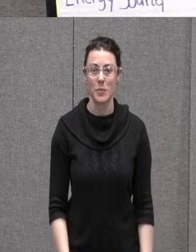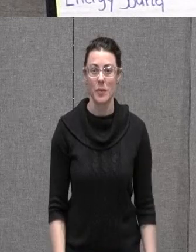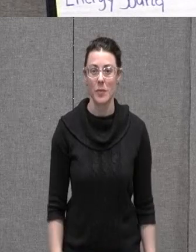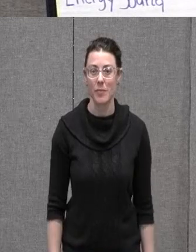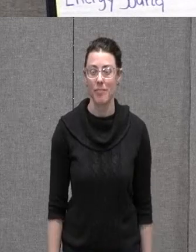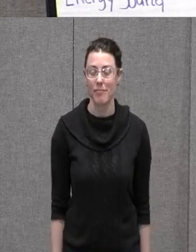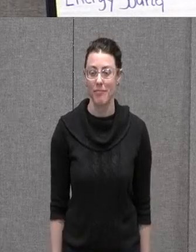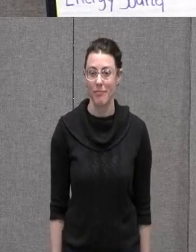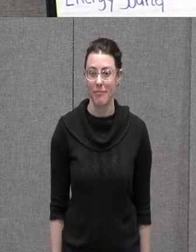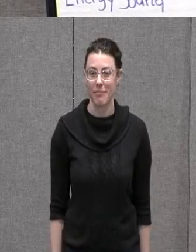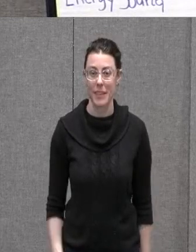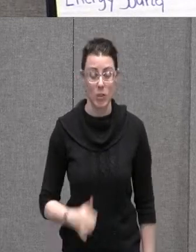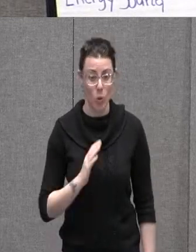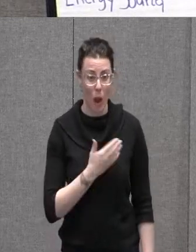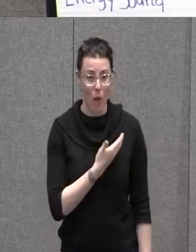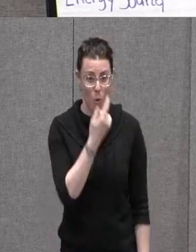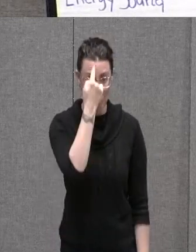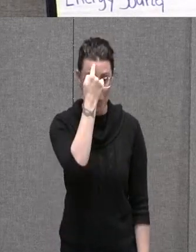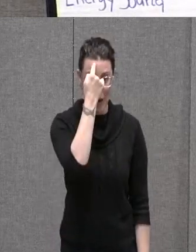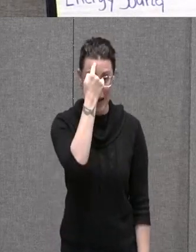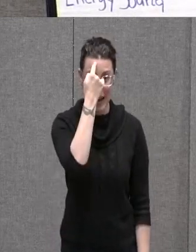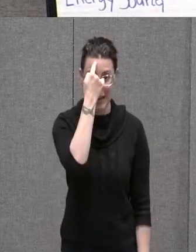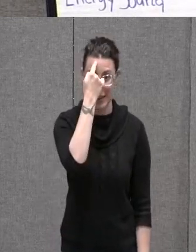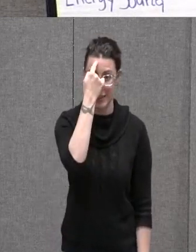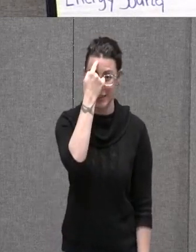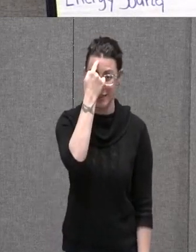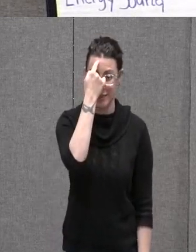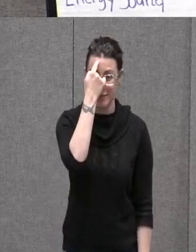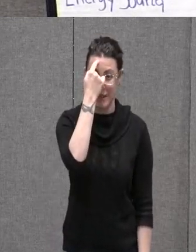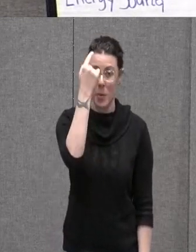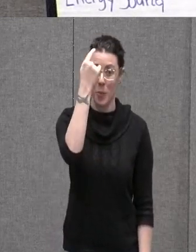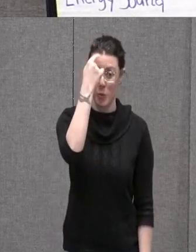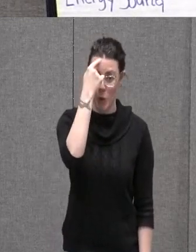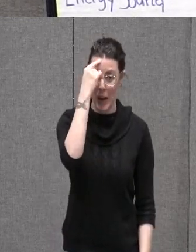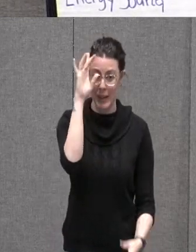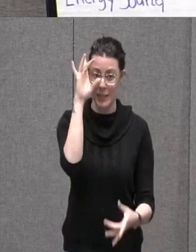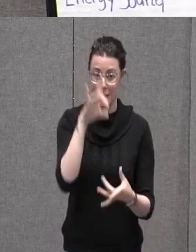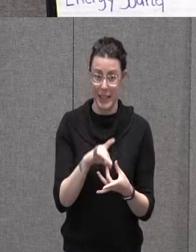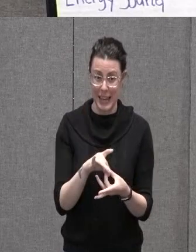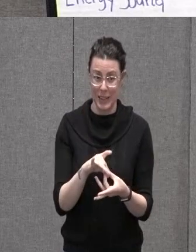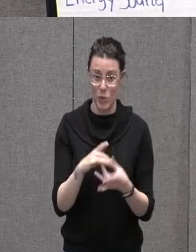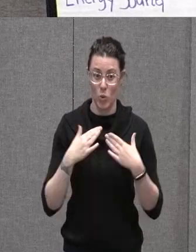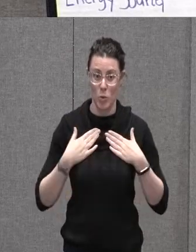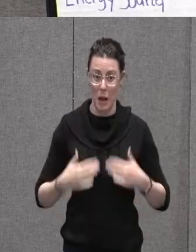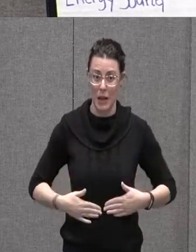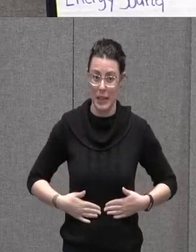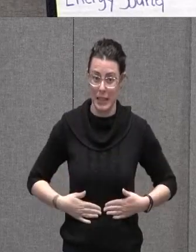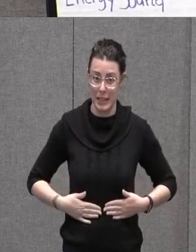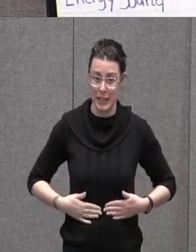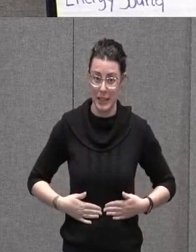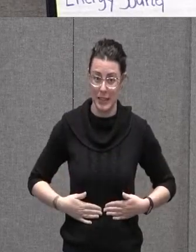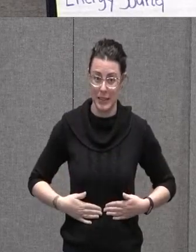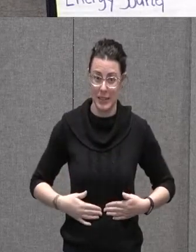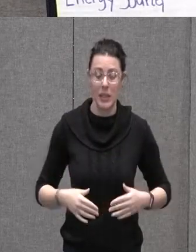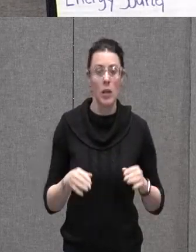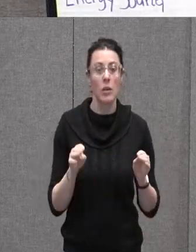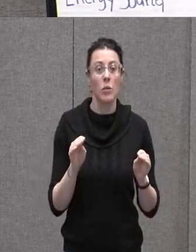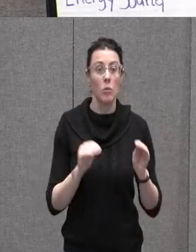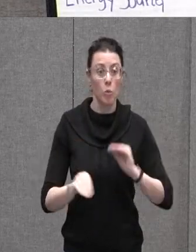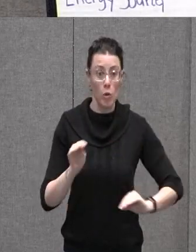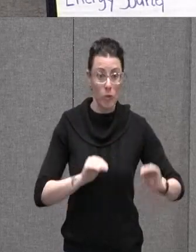brain, and that's connected to the body, Here's some movement. and there's the movement.